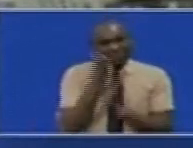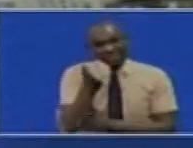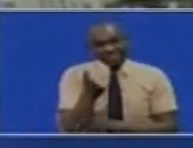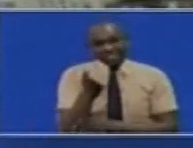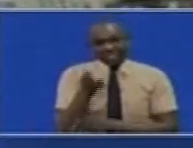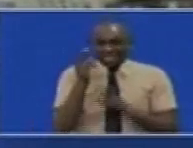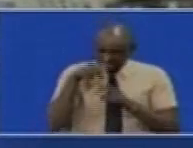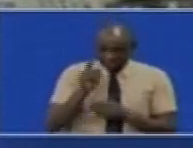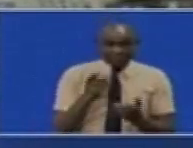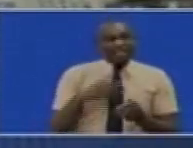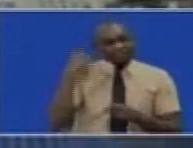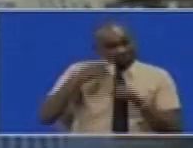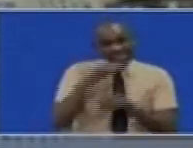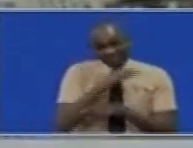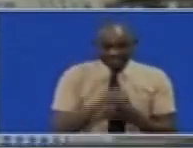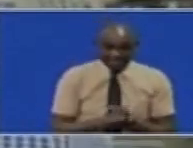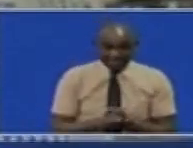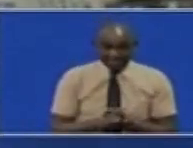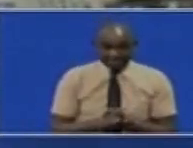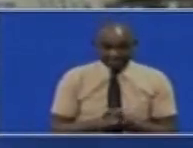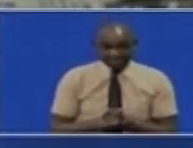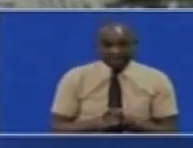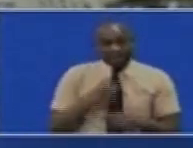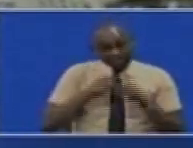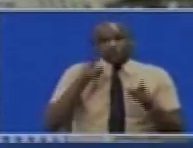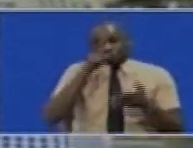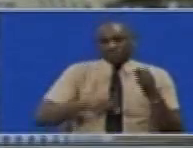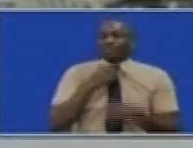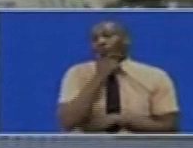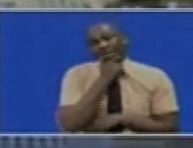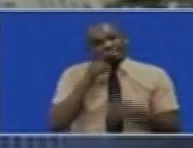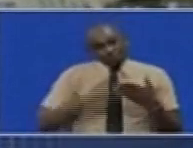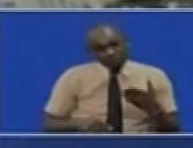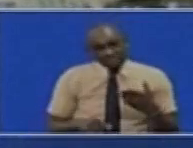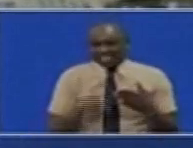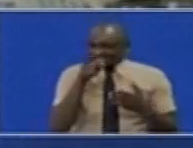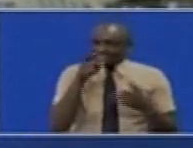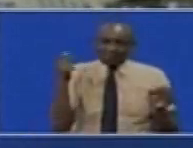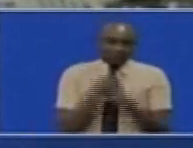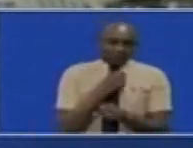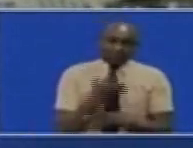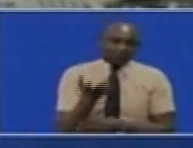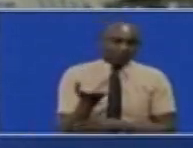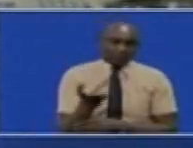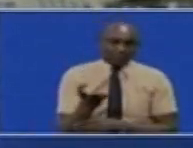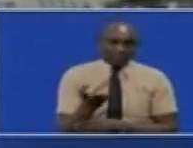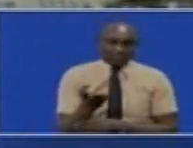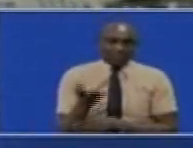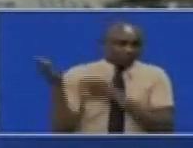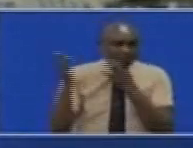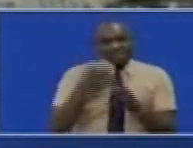normally does every evening. But what I've been wondering is it is not possible to bring